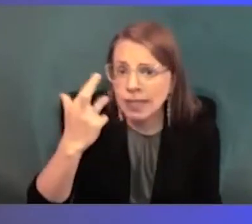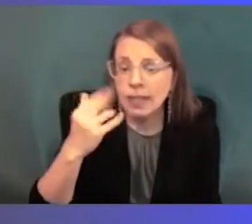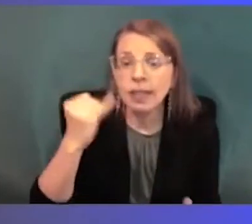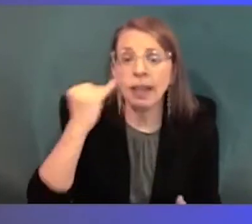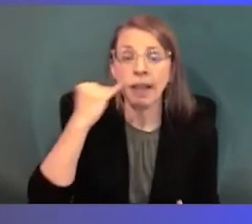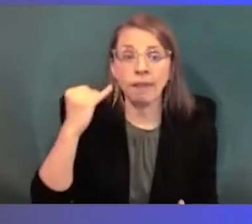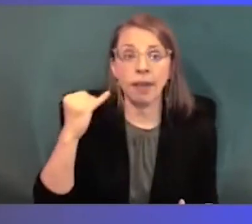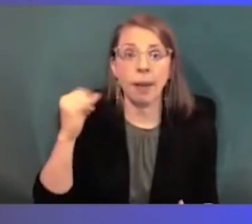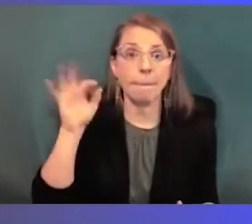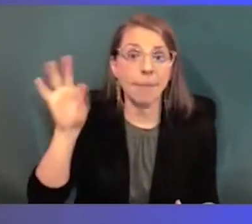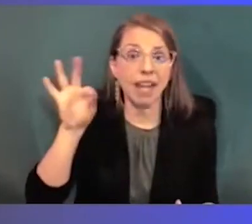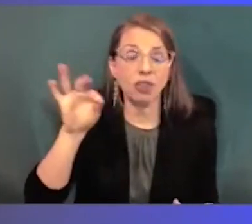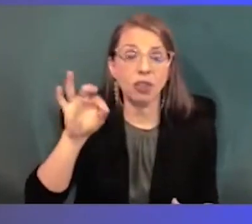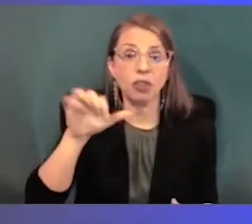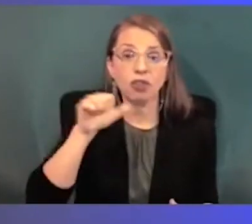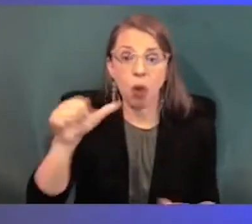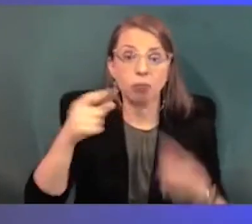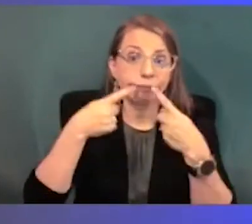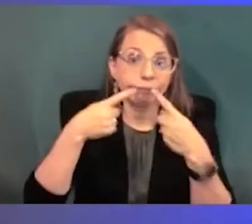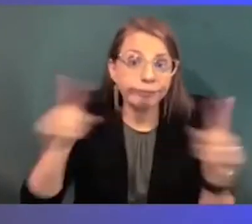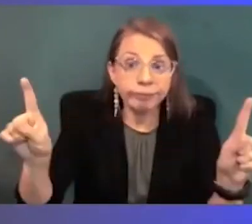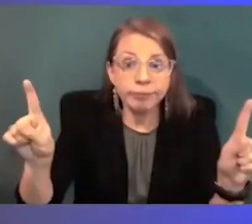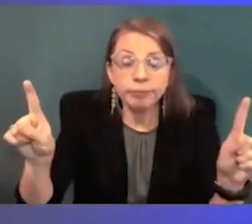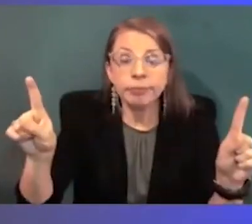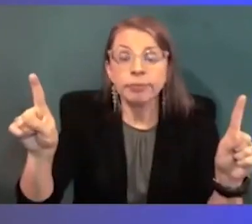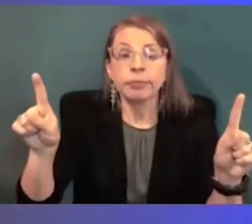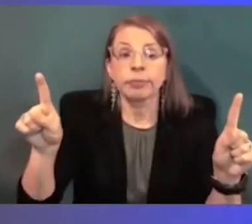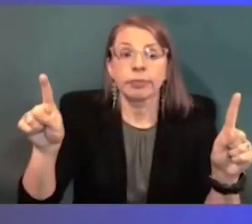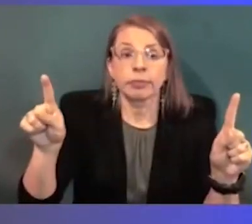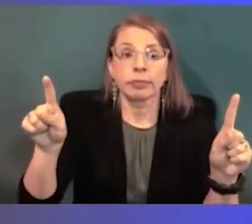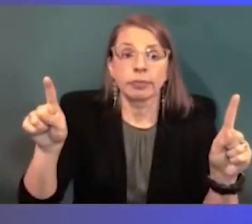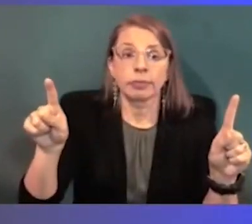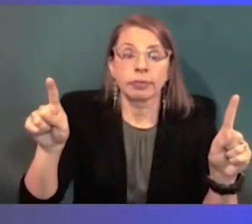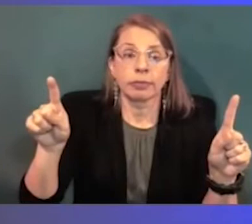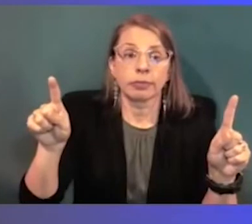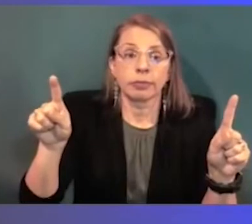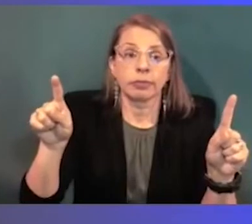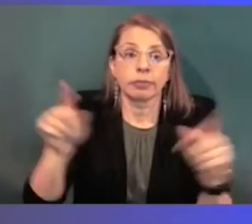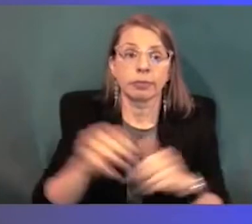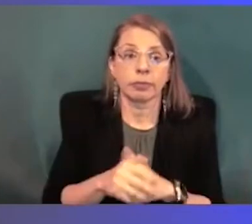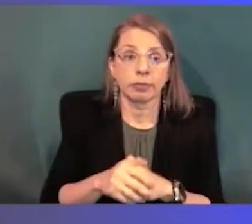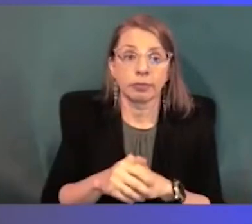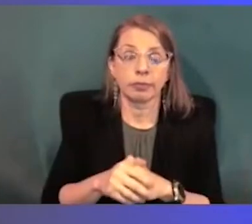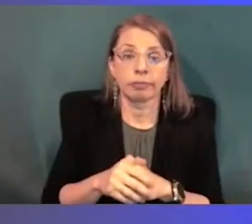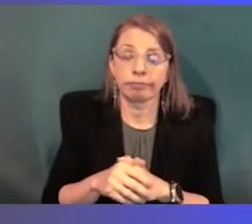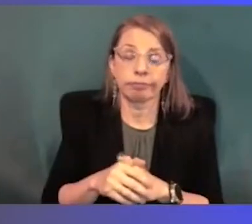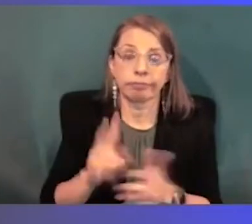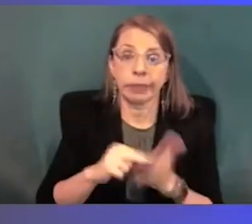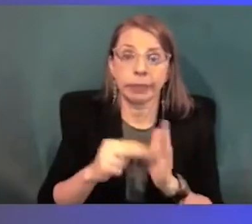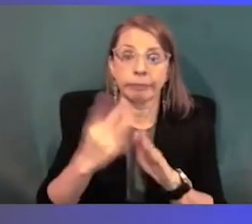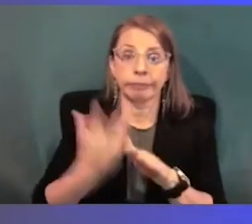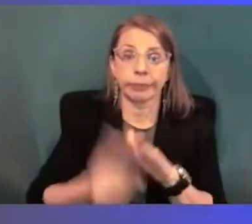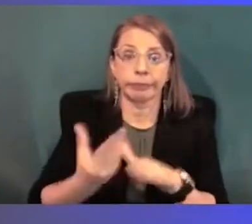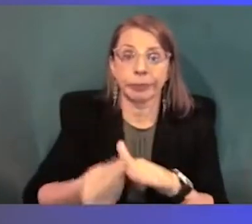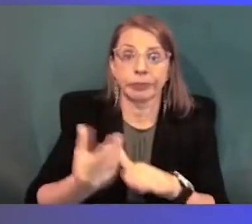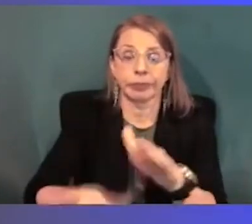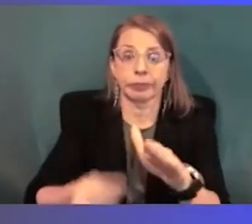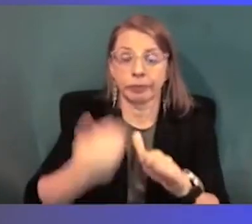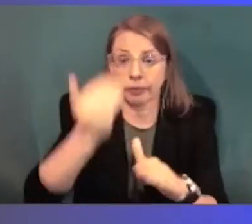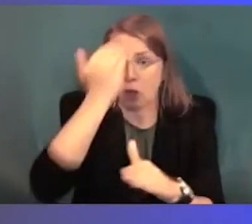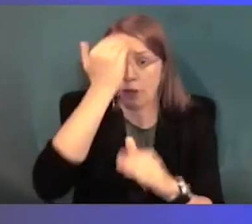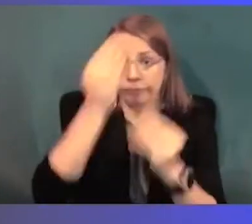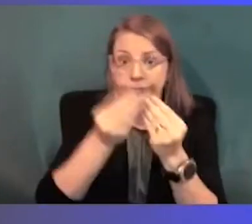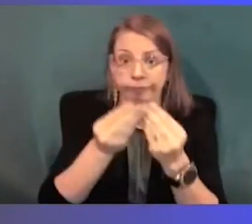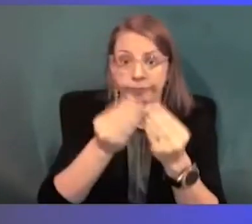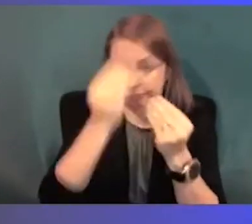speak up, you know, it's going to fall between the cracks. And so I think that plays a huge part in